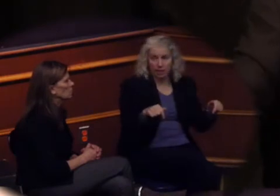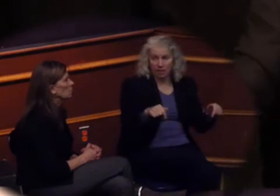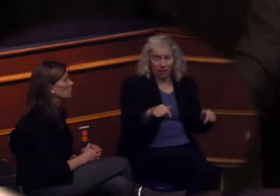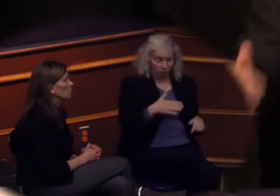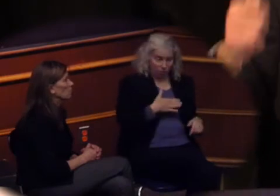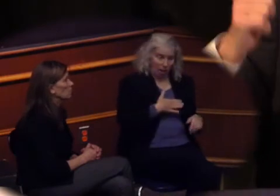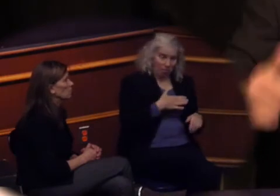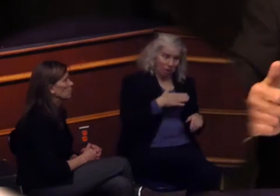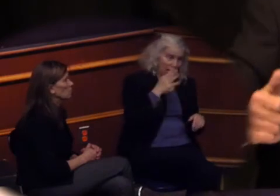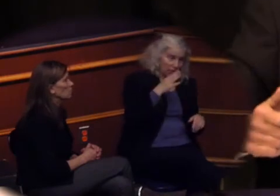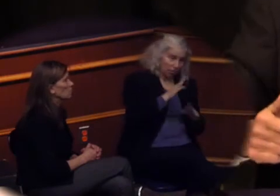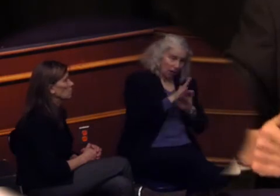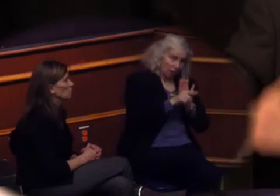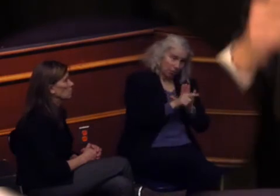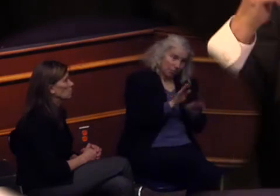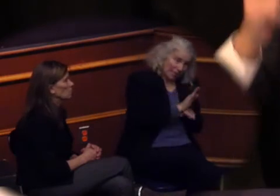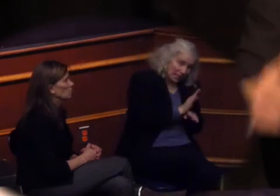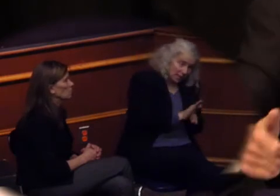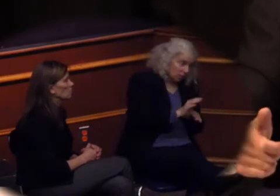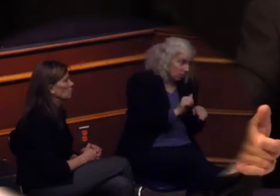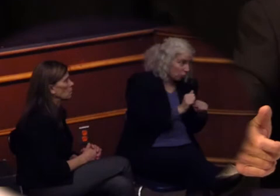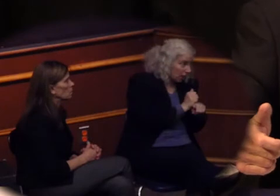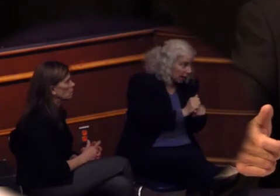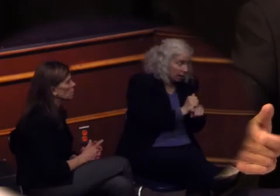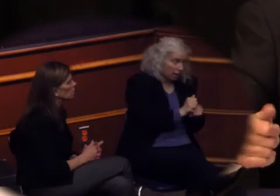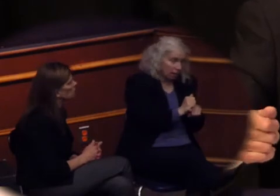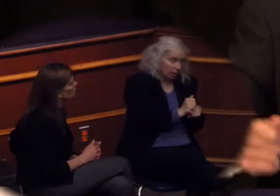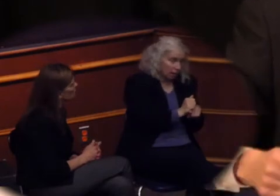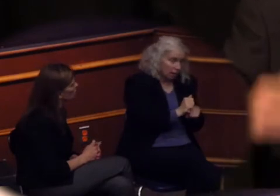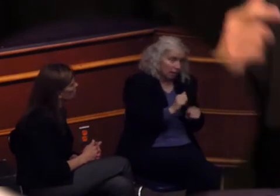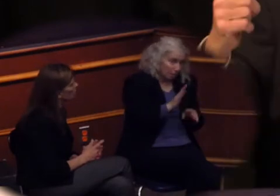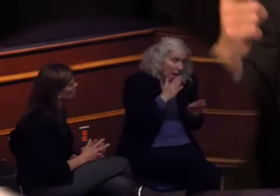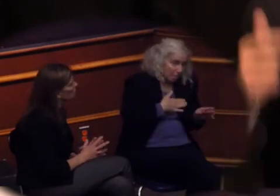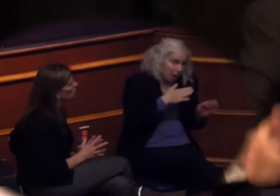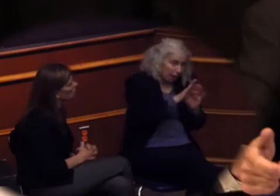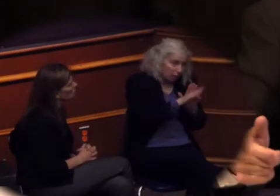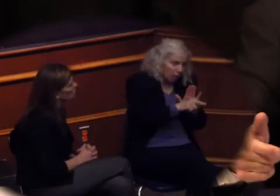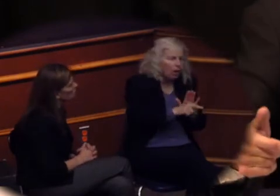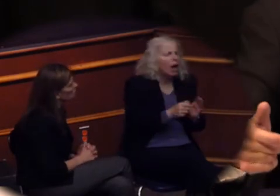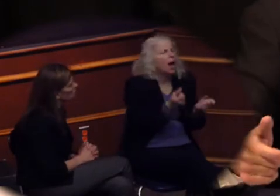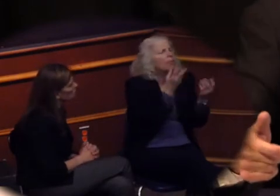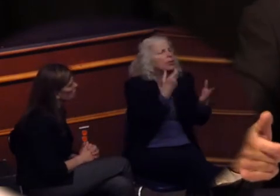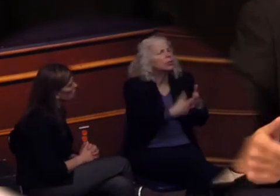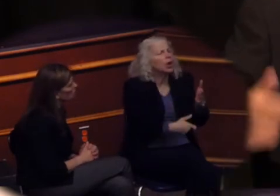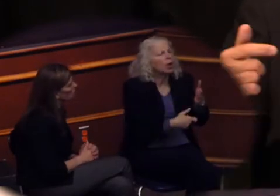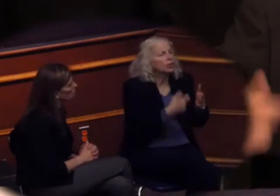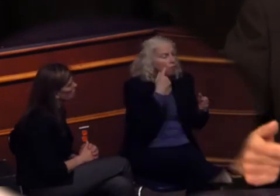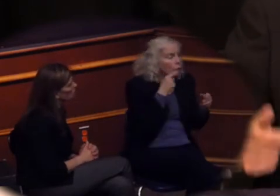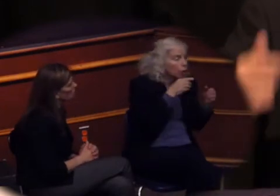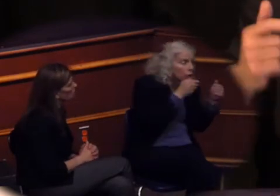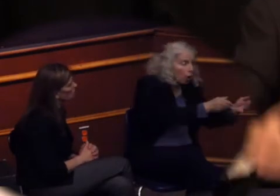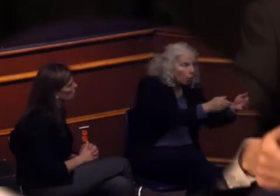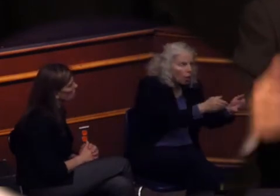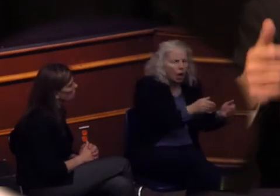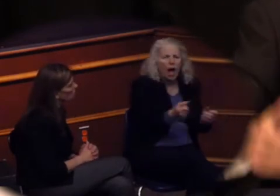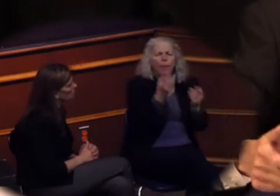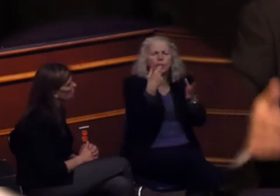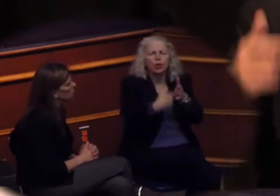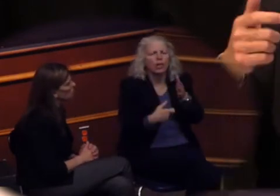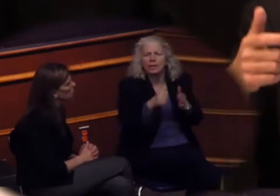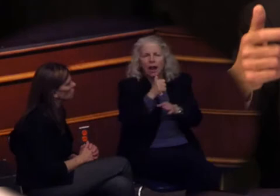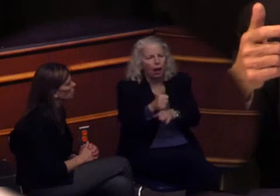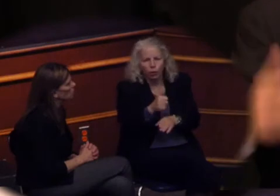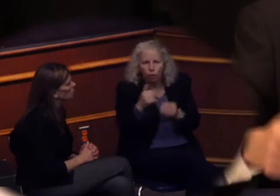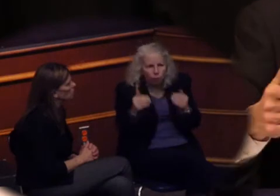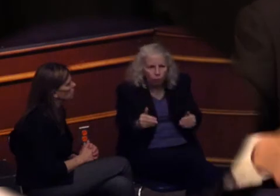business background, having business training, what would it gain us if we did it? What will it cost us if we don't do it? We need to have an advocate in the